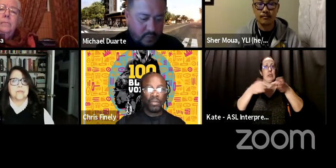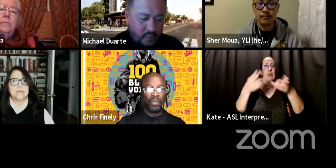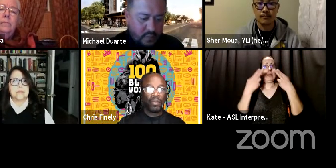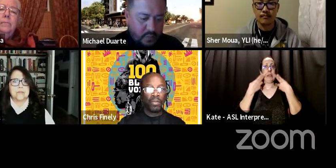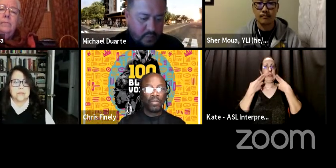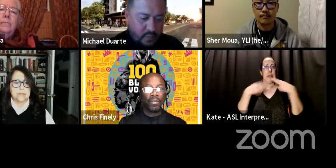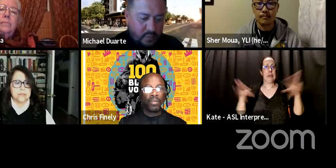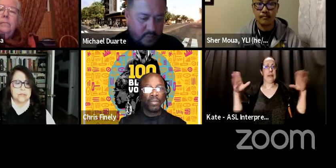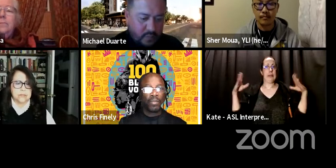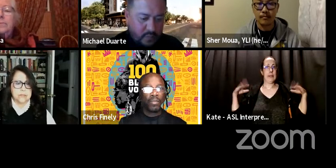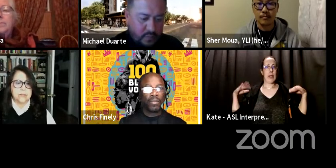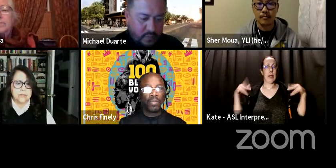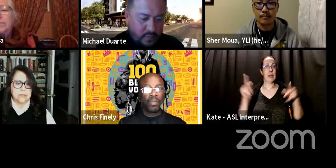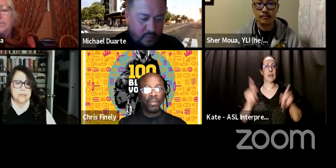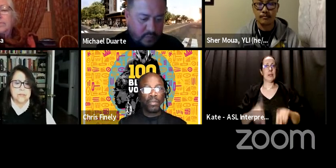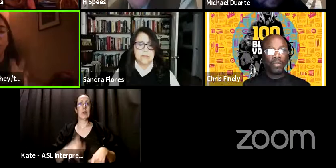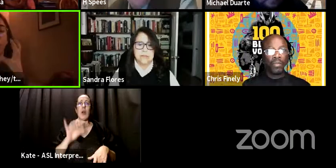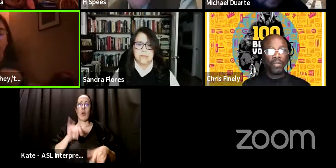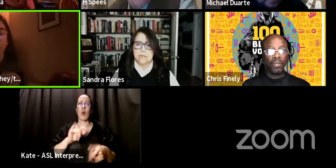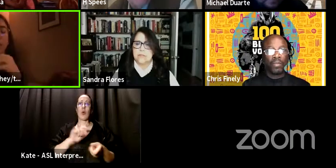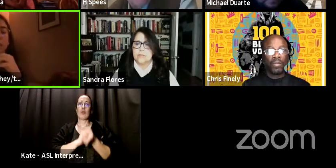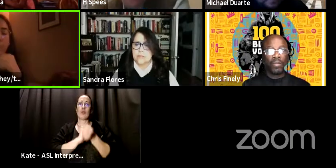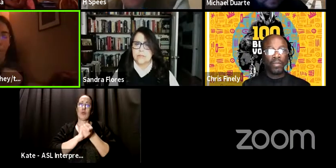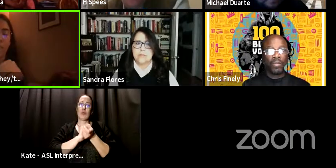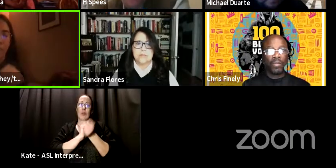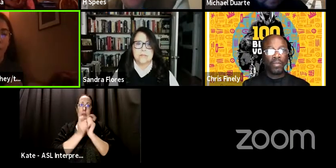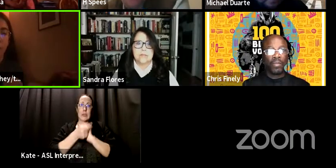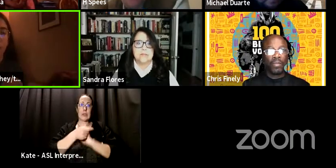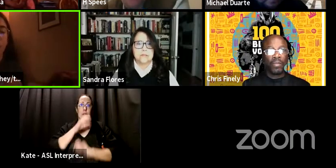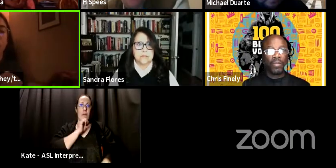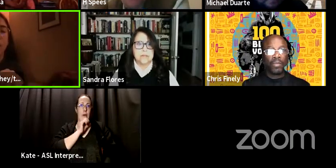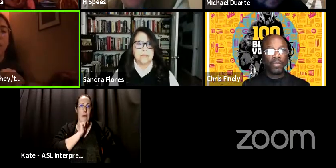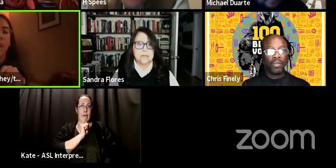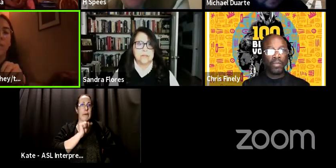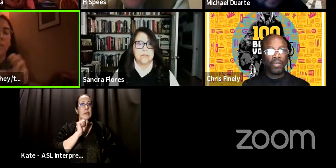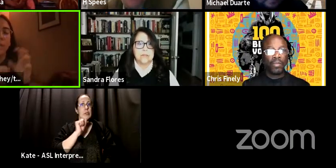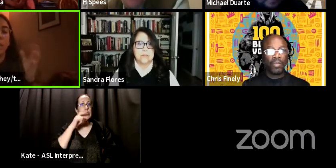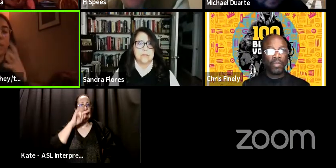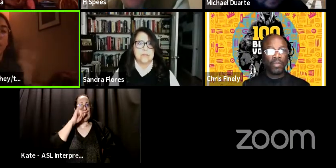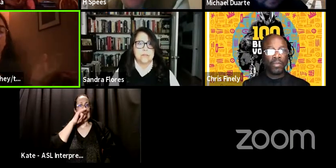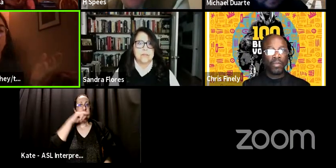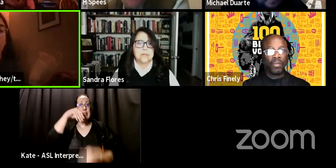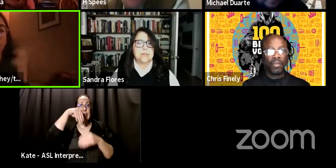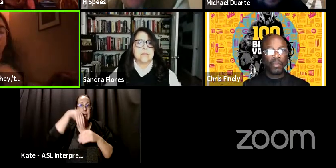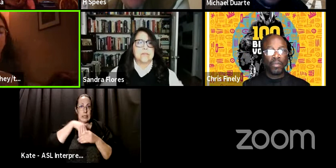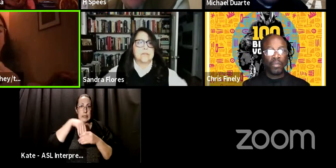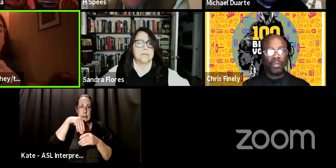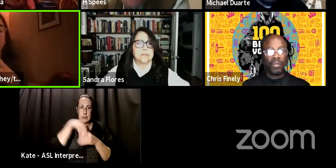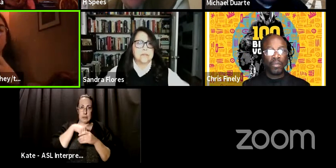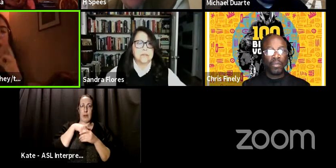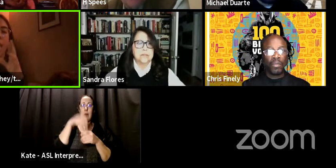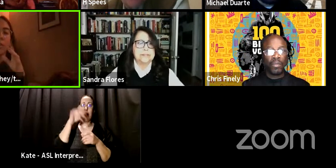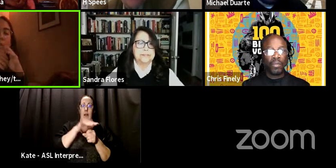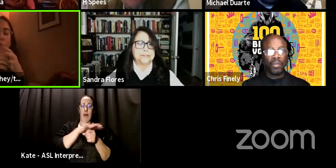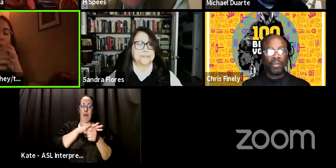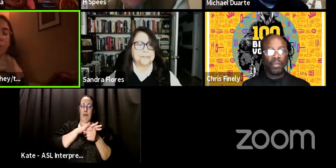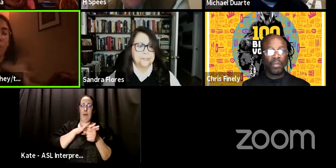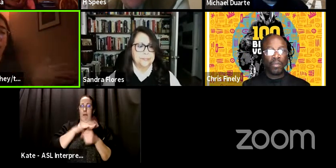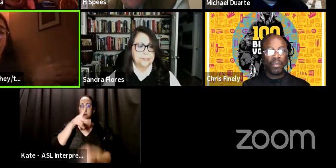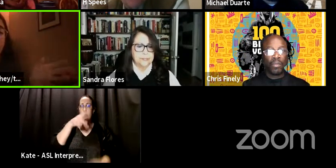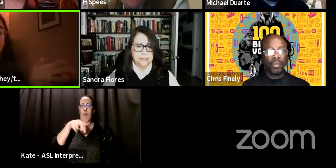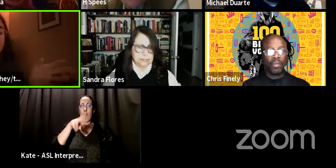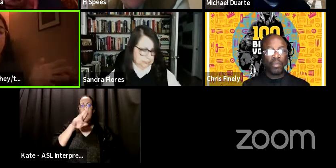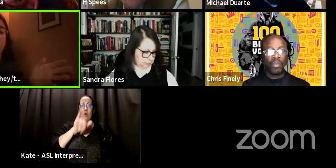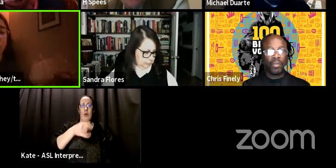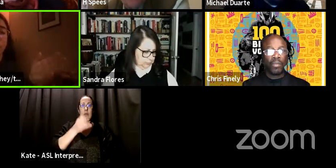get like transitional age young folks who are in the project area to be able to speak to their peers and go through